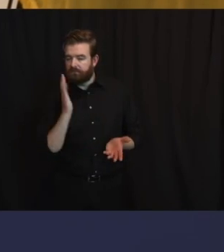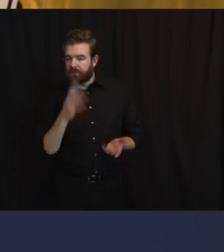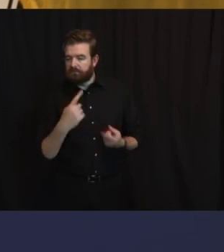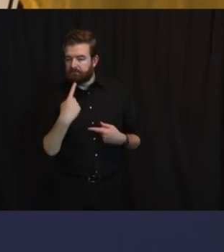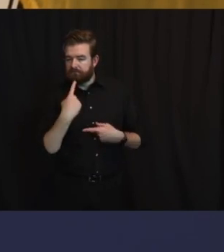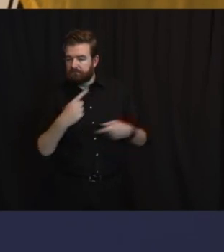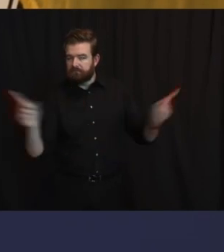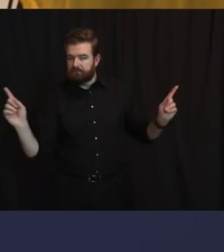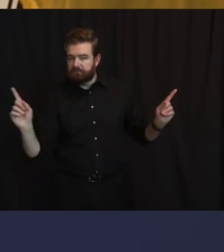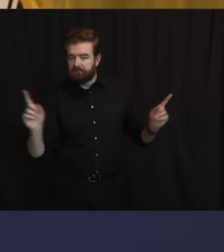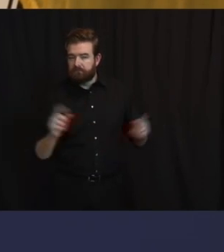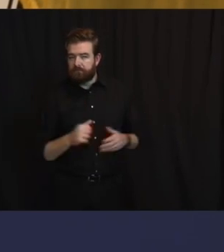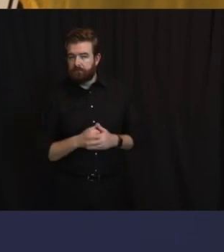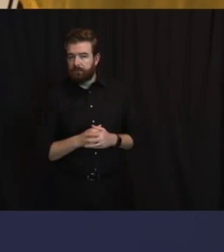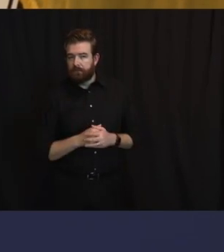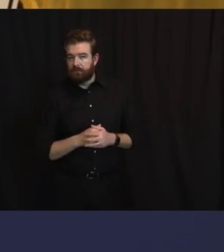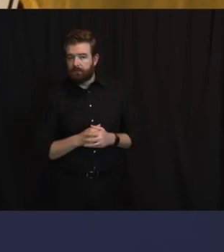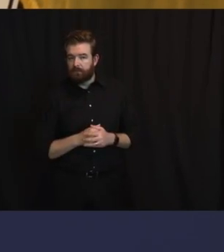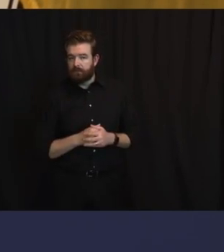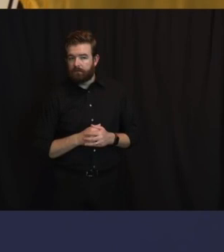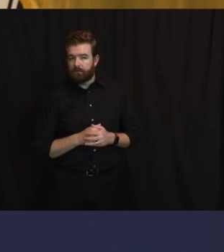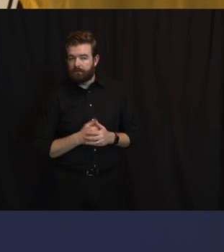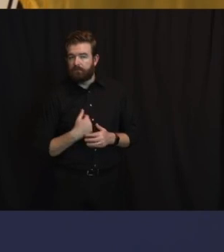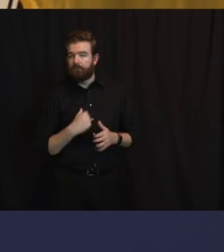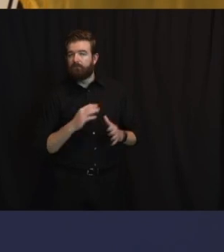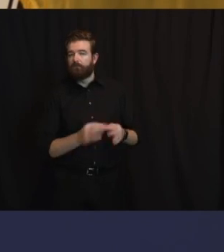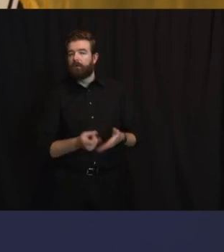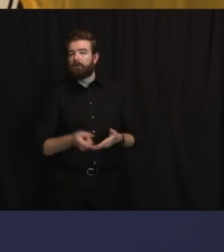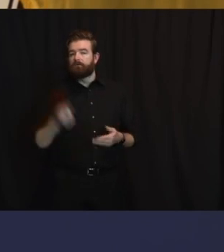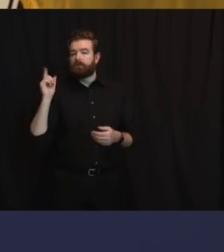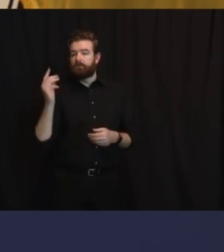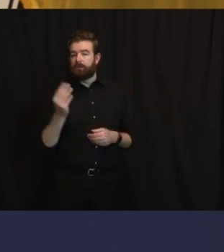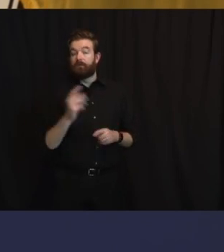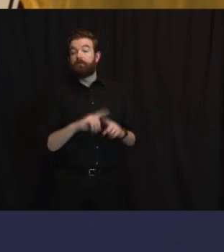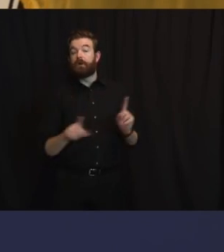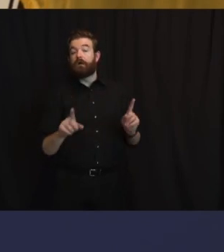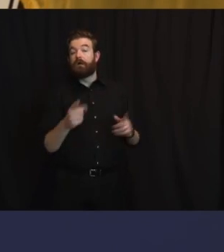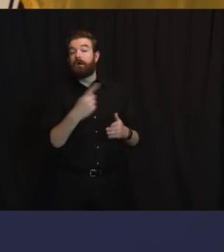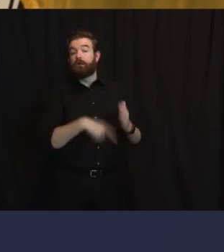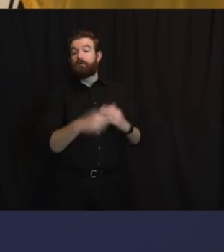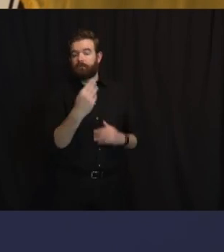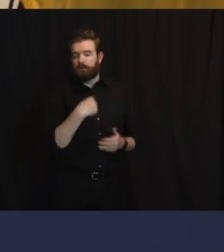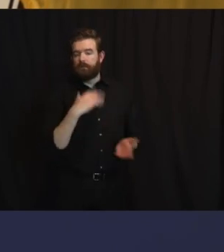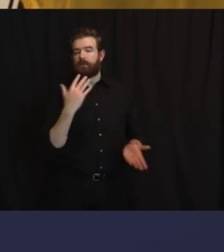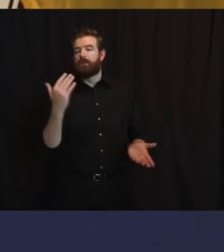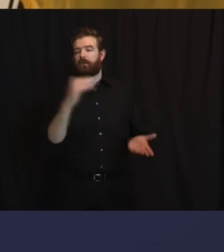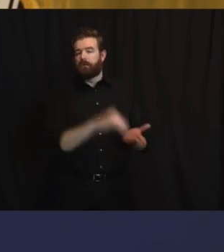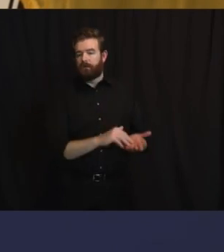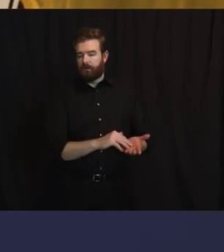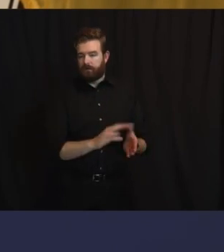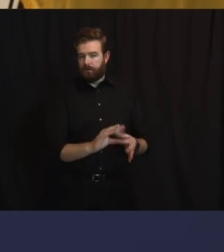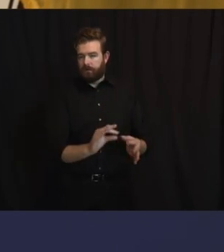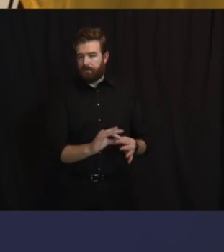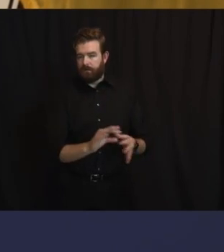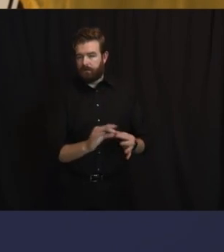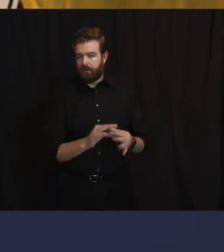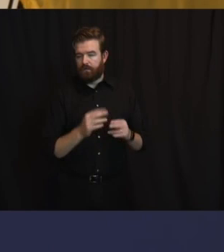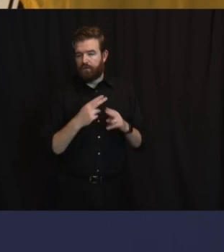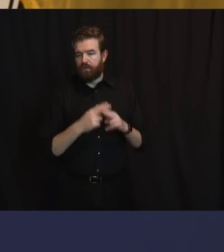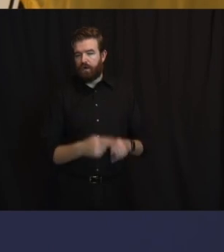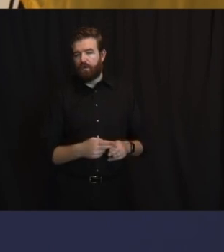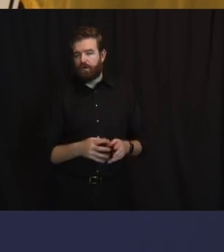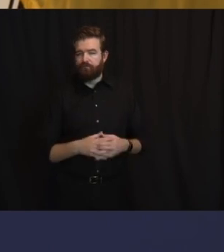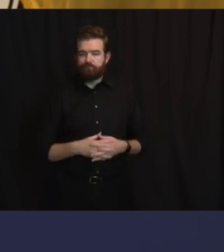this on this past Monday. I think it'll be this now coming Monday, where we talk about a sort of suite of proactive